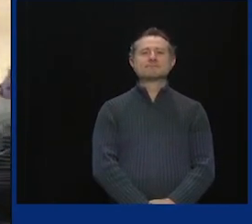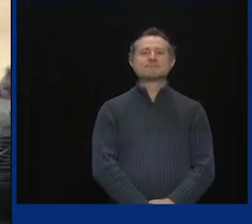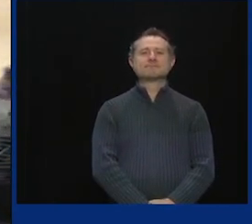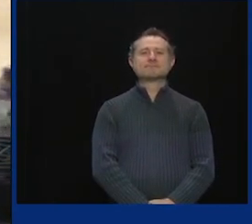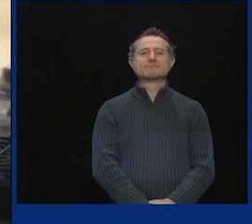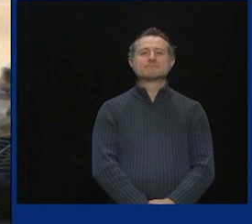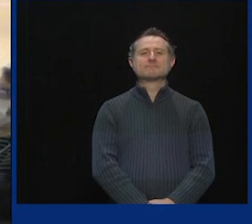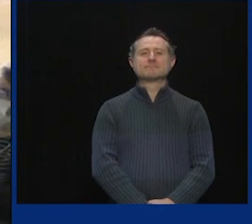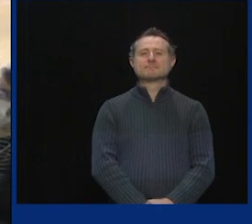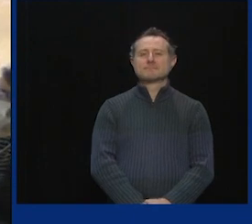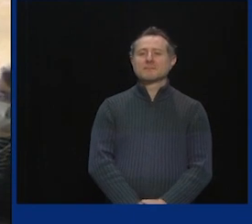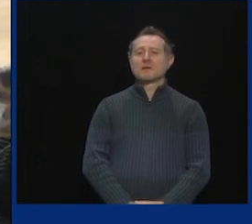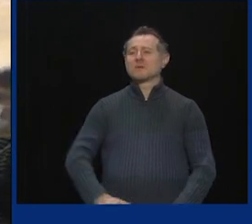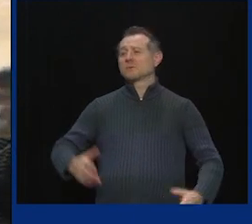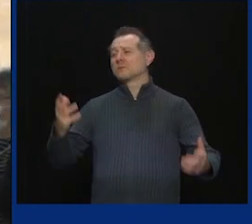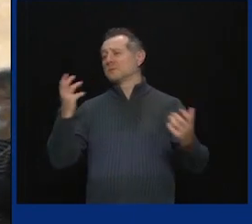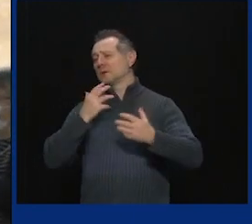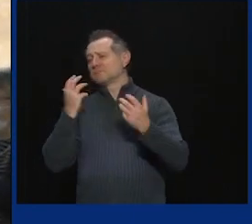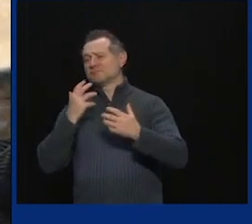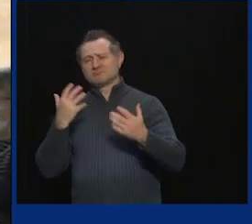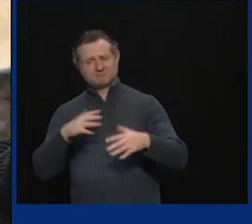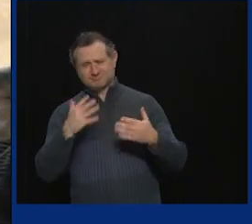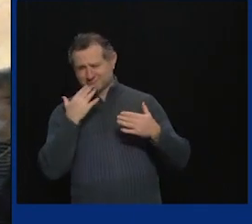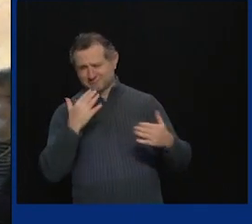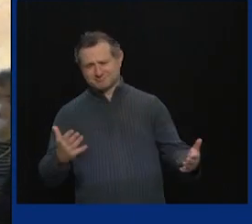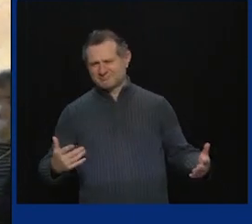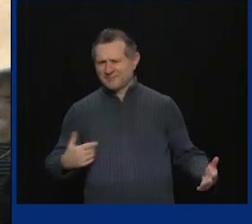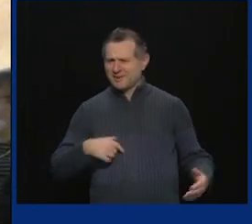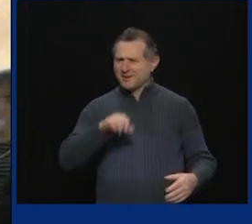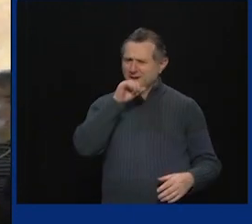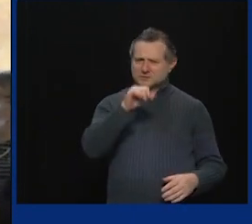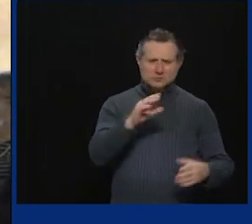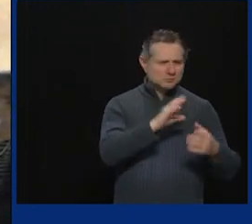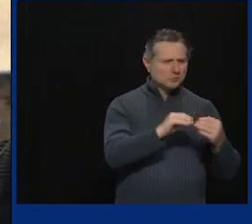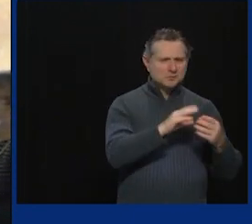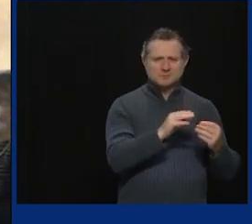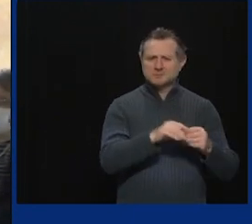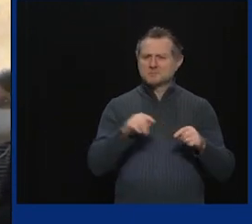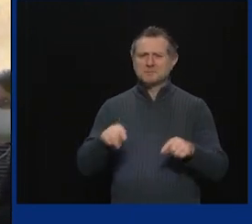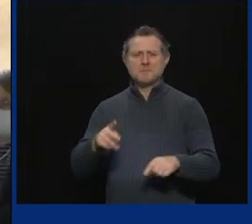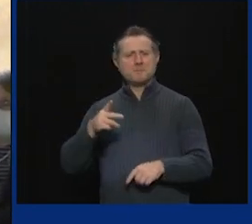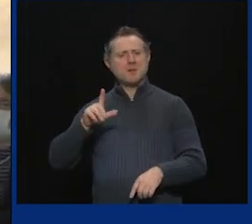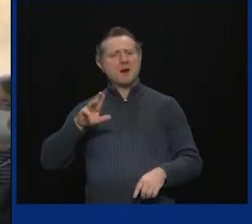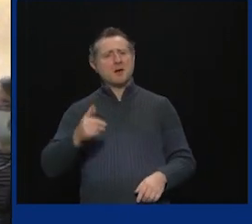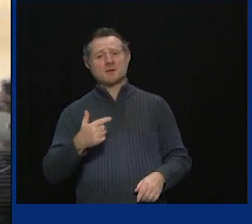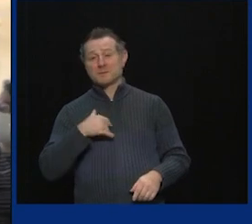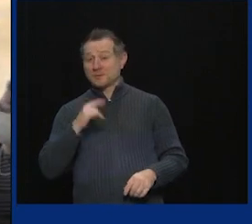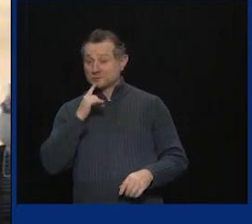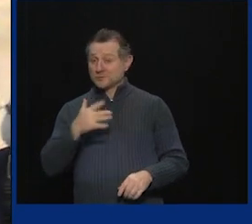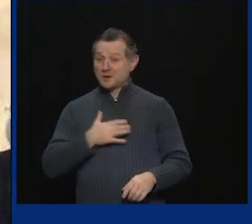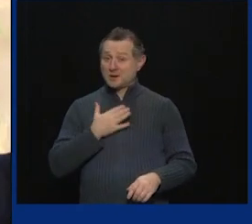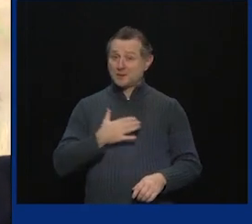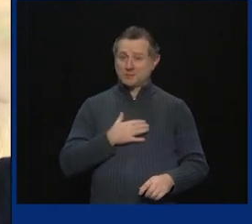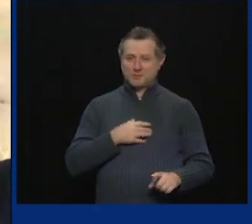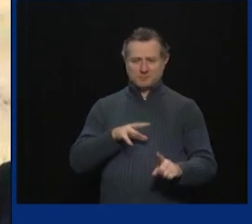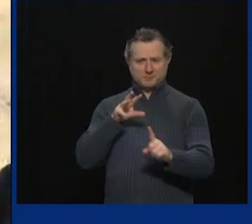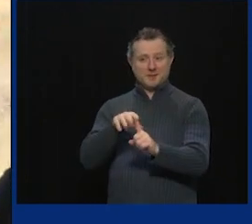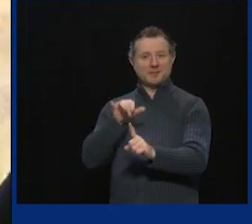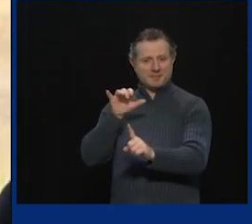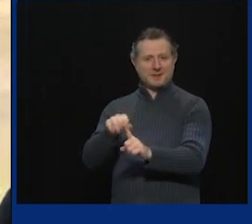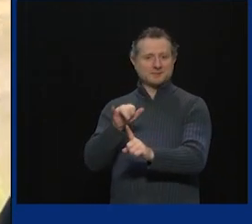Wow. Well, thank you, everyone. I love those stories about Plug. I'm glad we got them on tape.